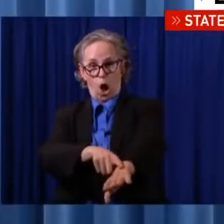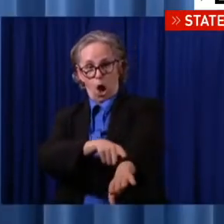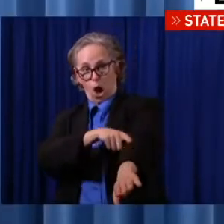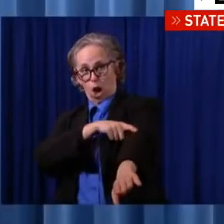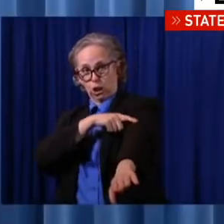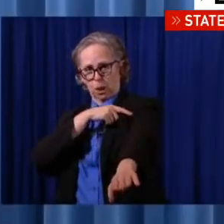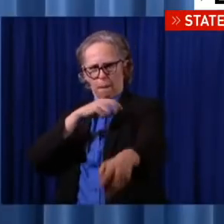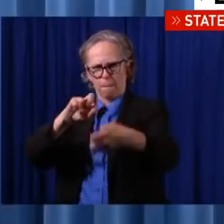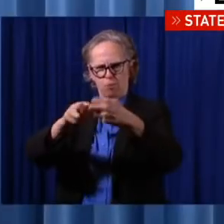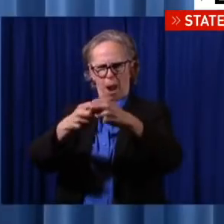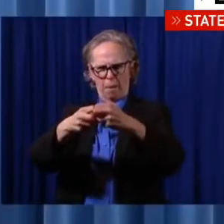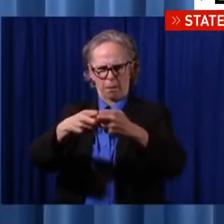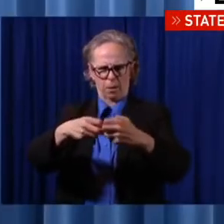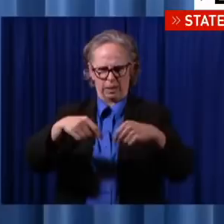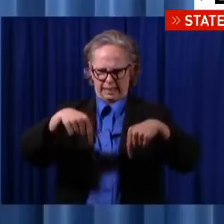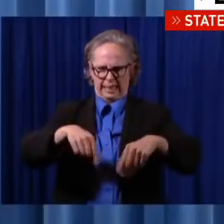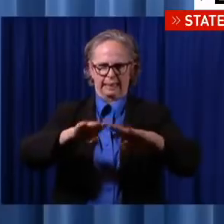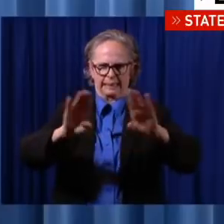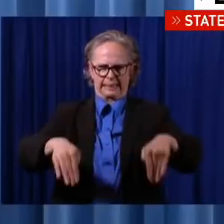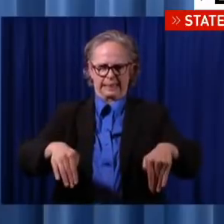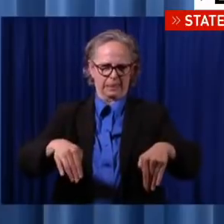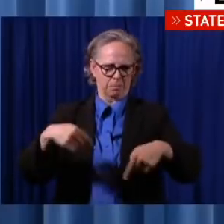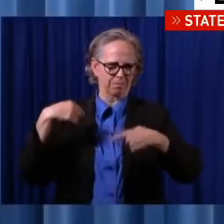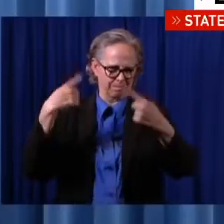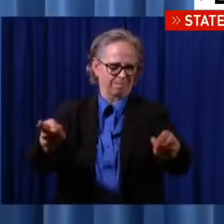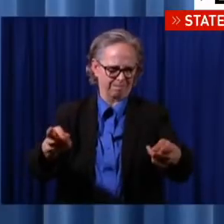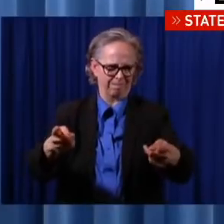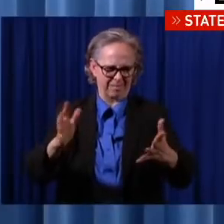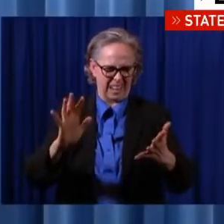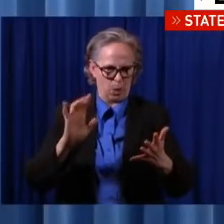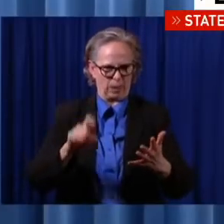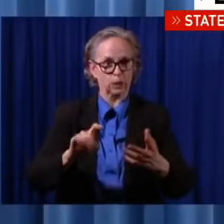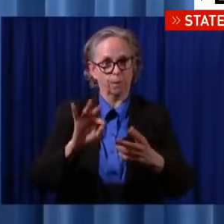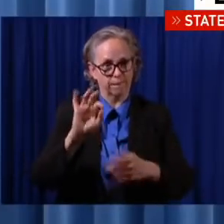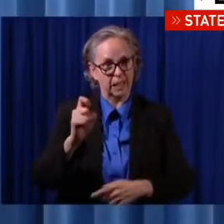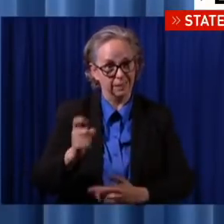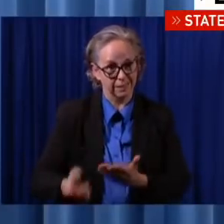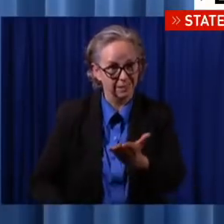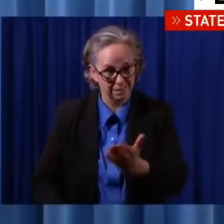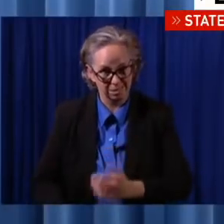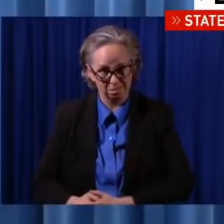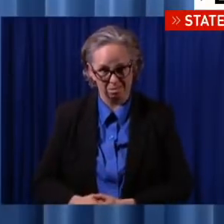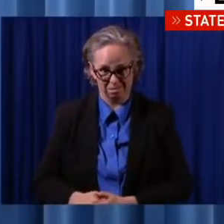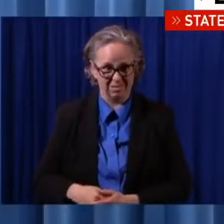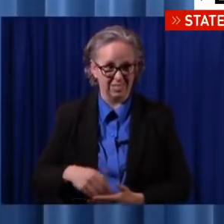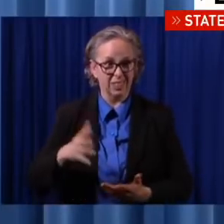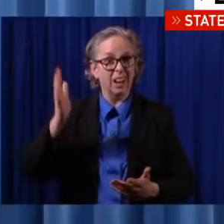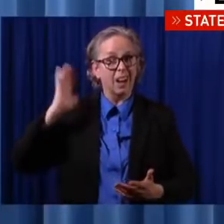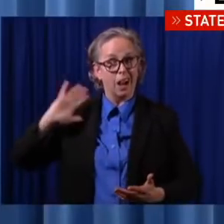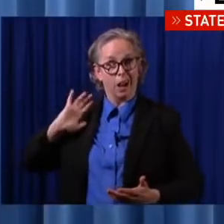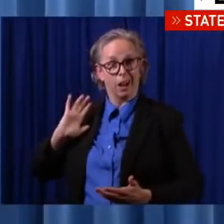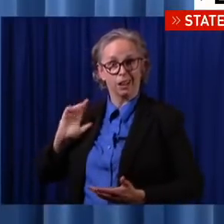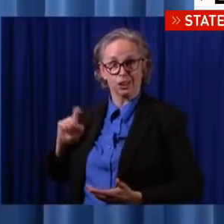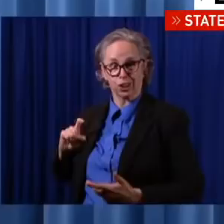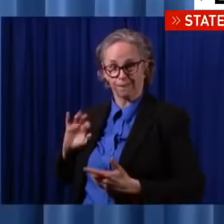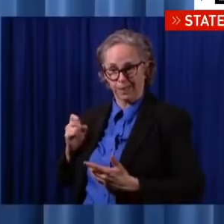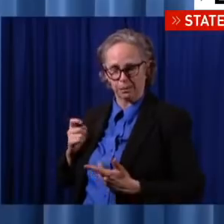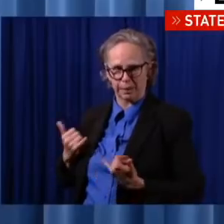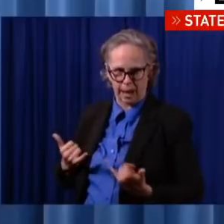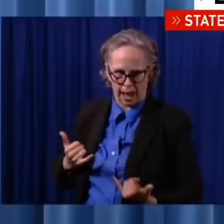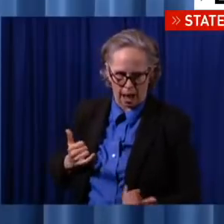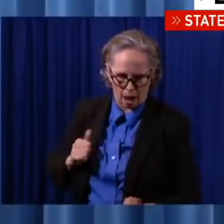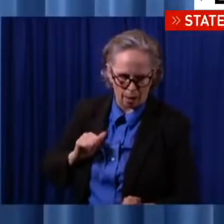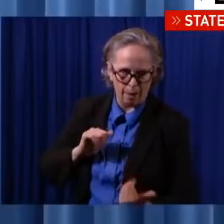that needs to be fixed, and needed to be fixed prior to the coronavirus additional problem and the